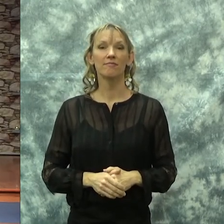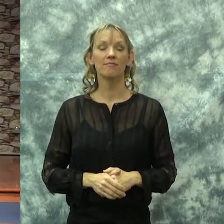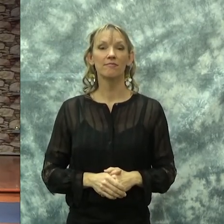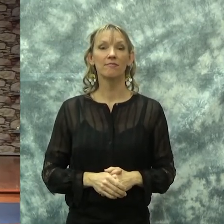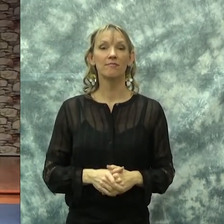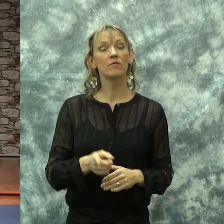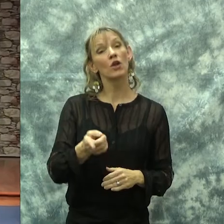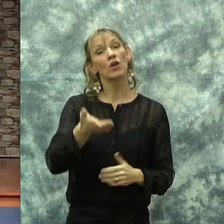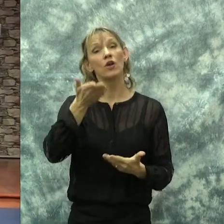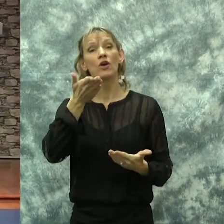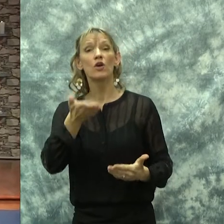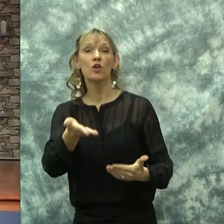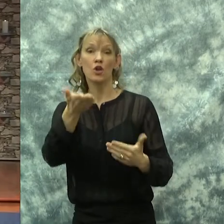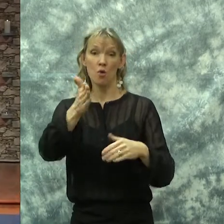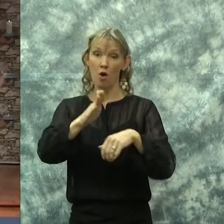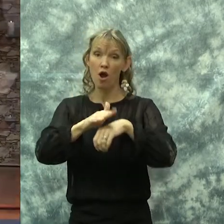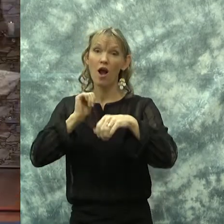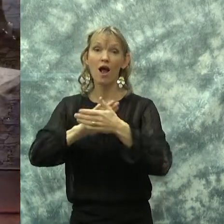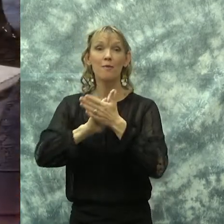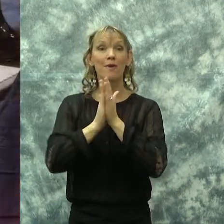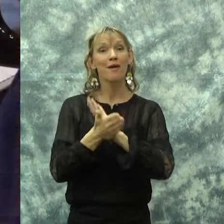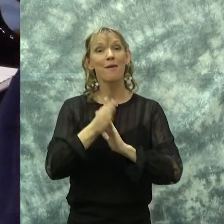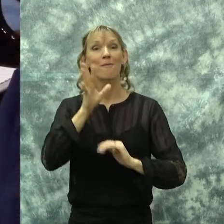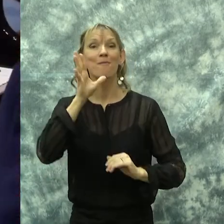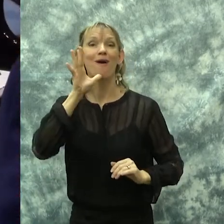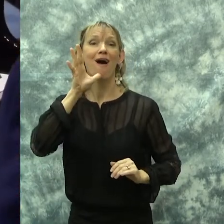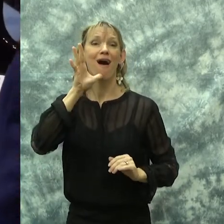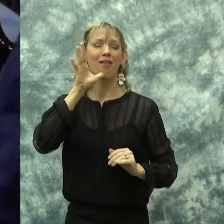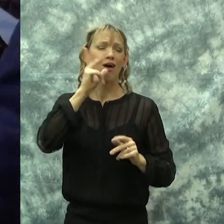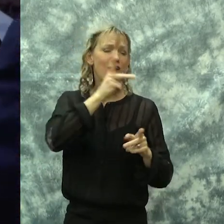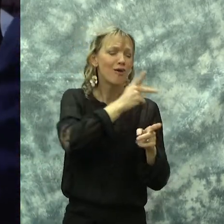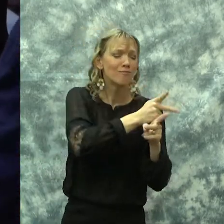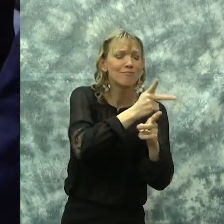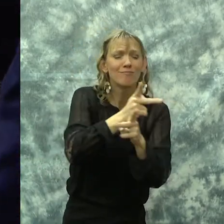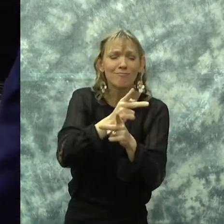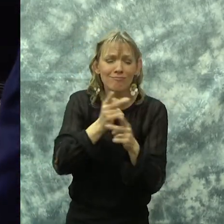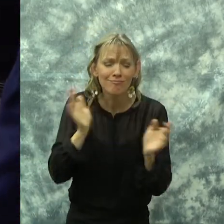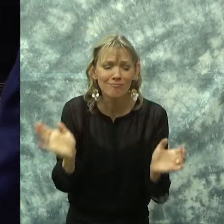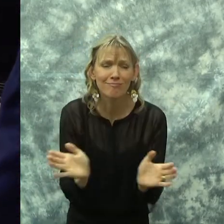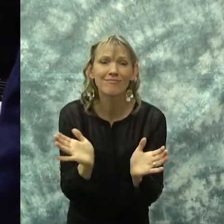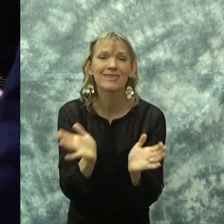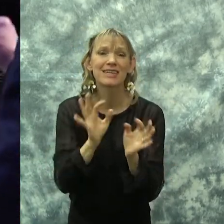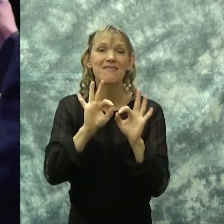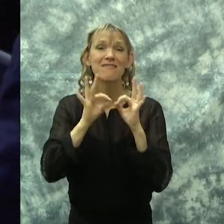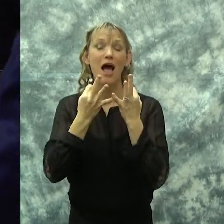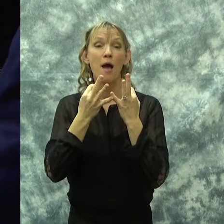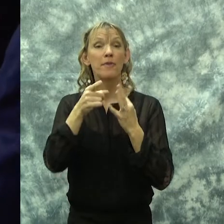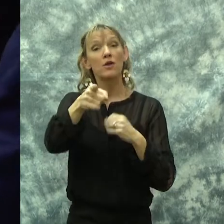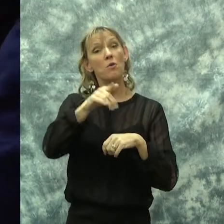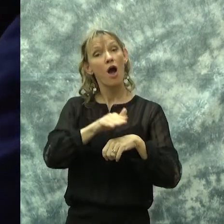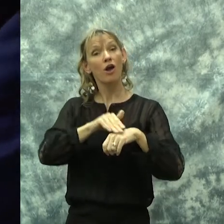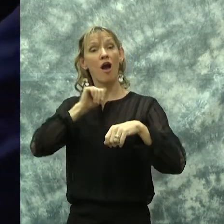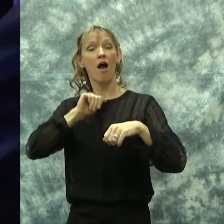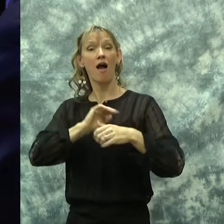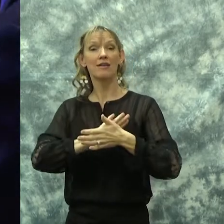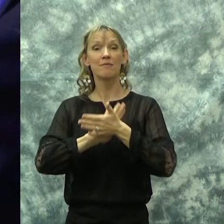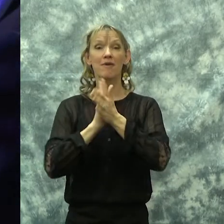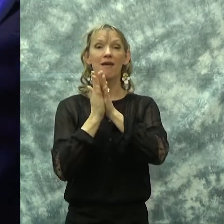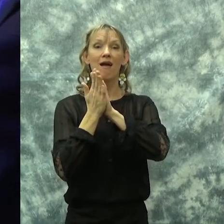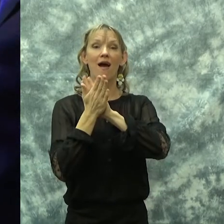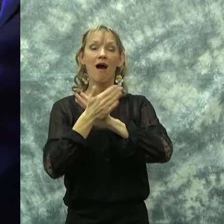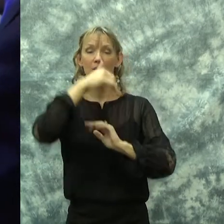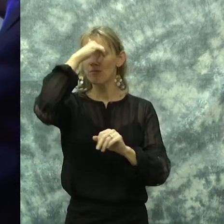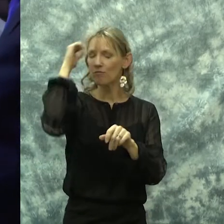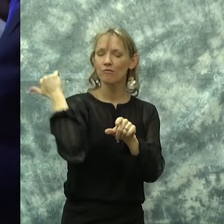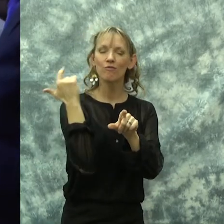You are called to be a mother, to nurture family. You are called to be